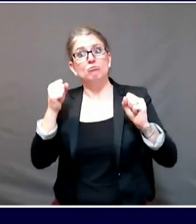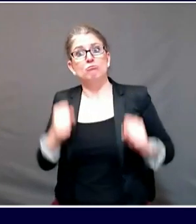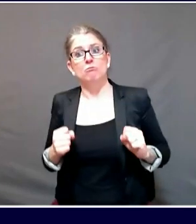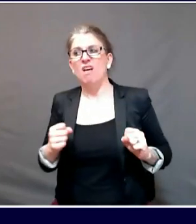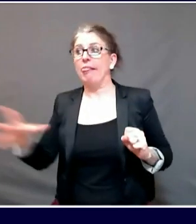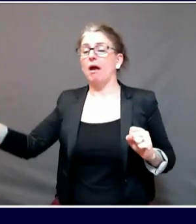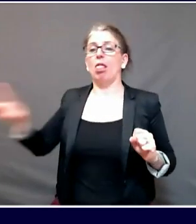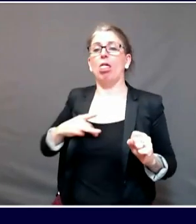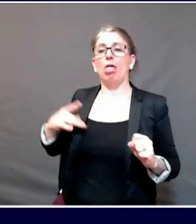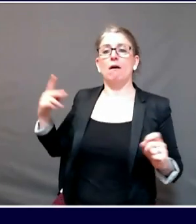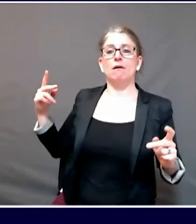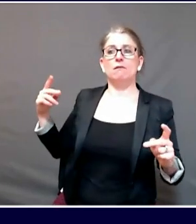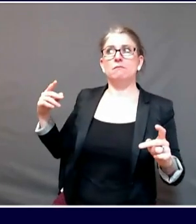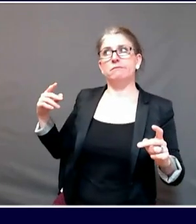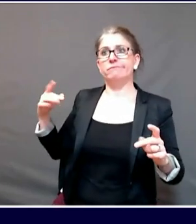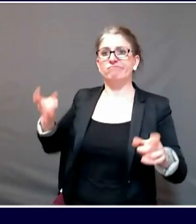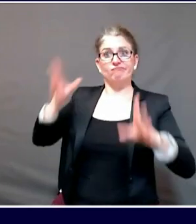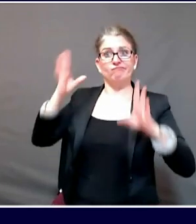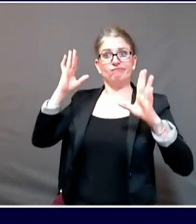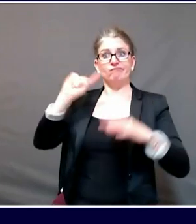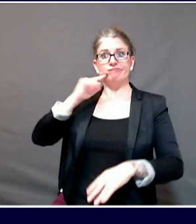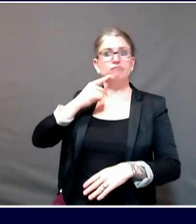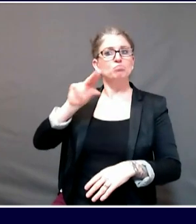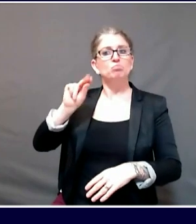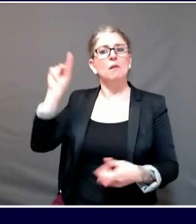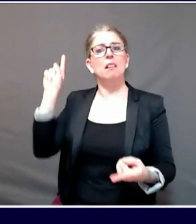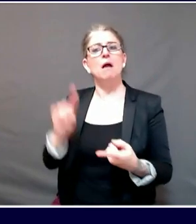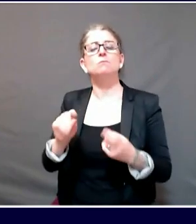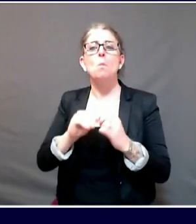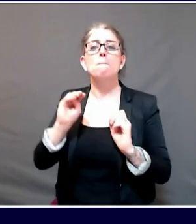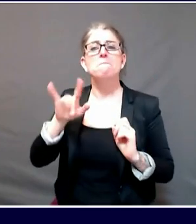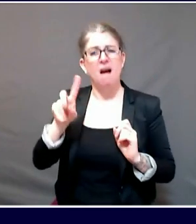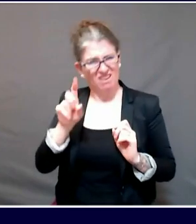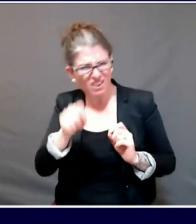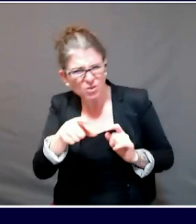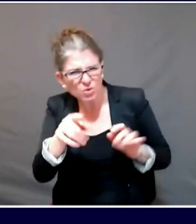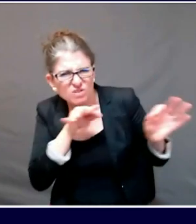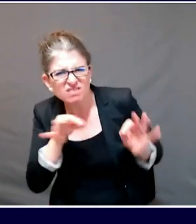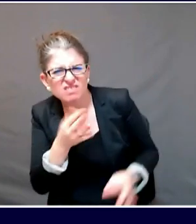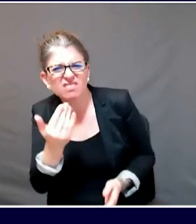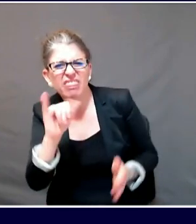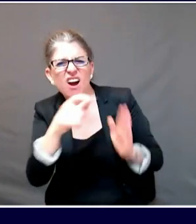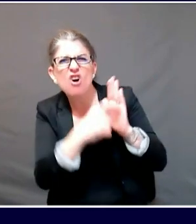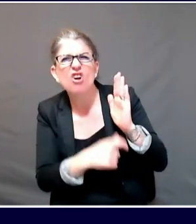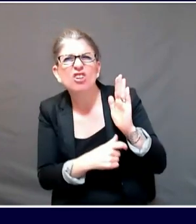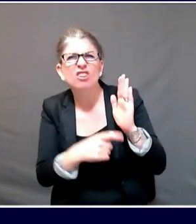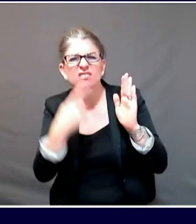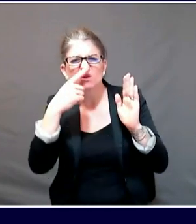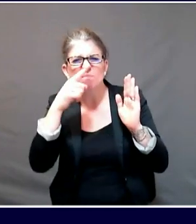of COVID cases than adults, as well as a lower death rate. Are you familiar with those studies,